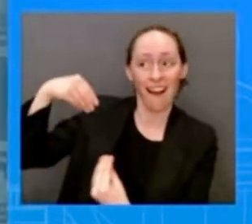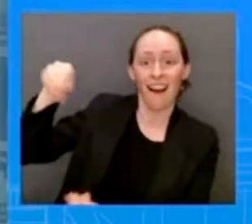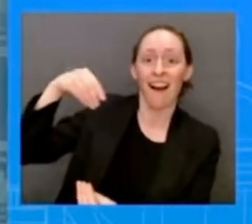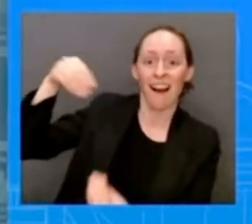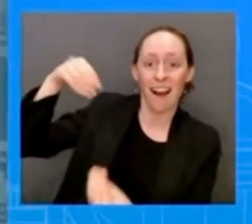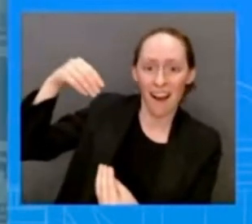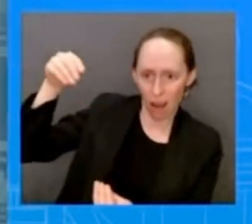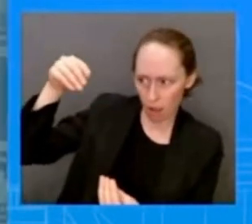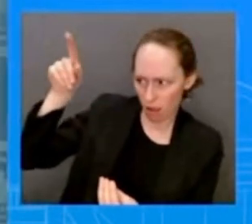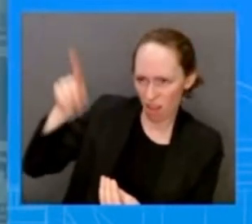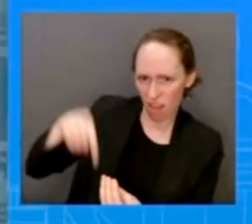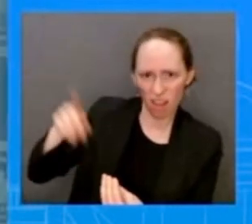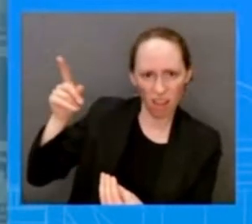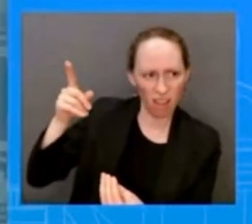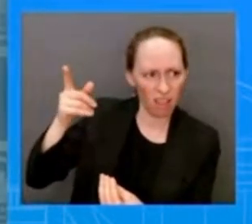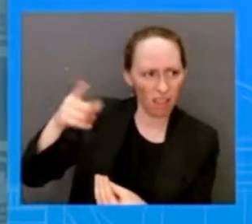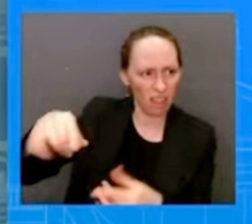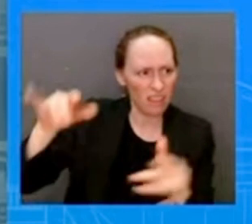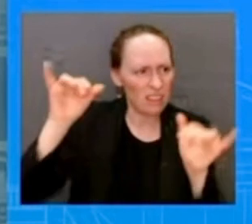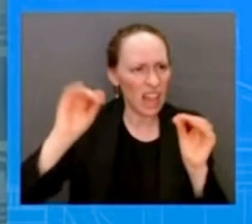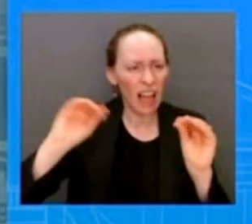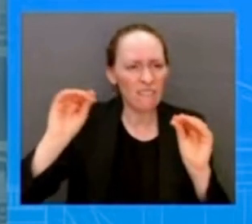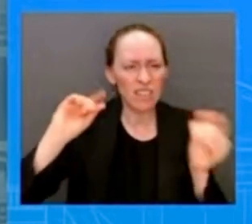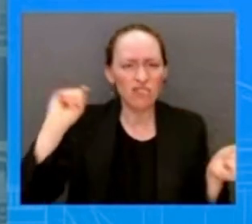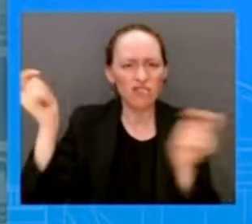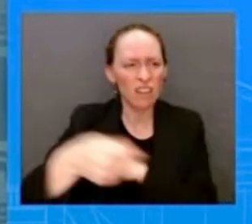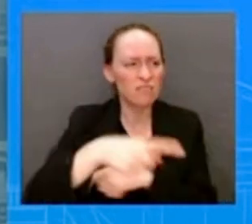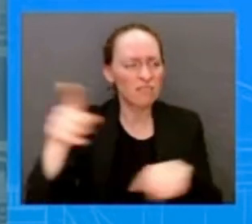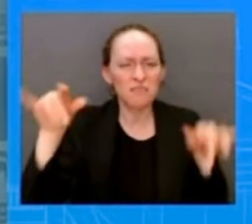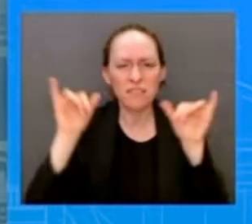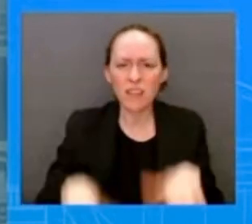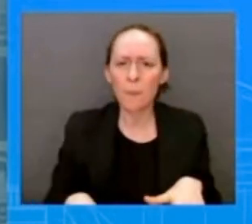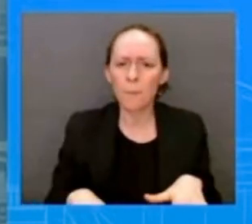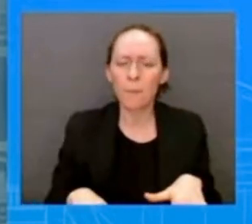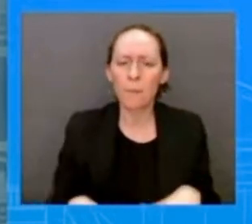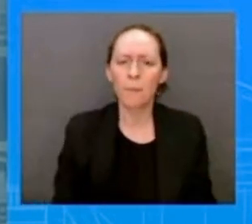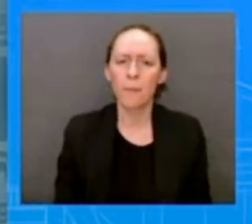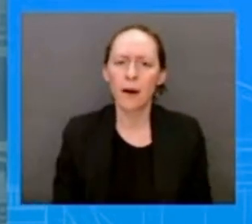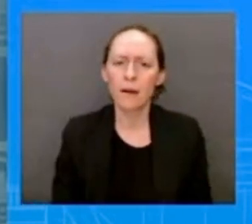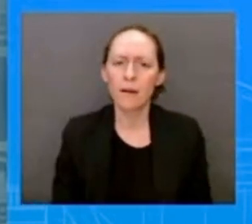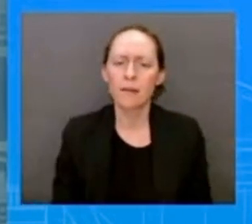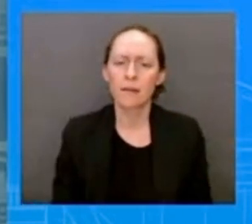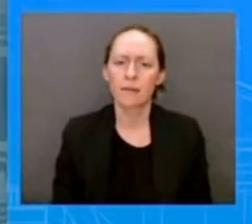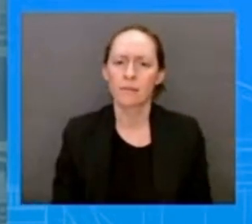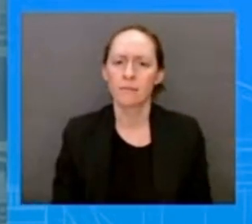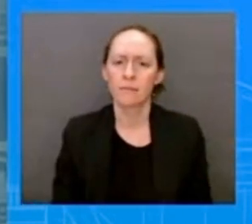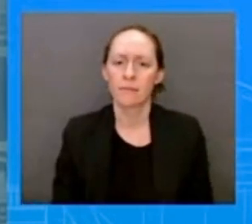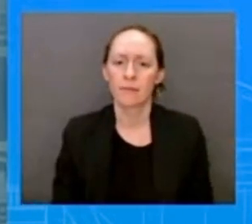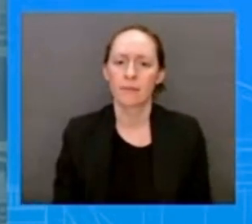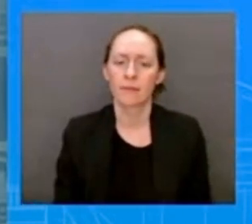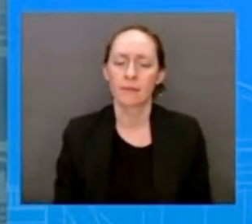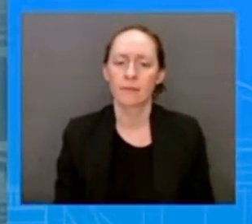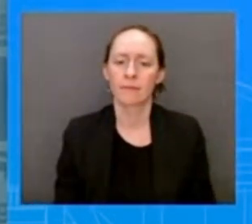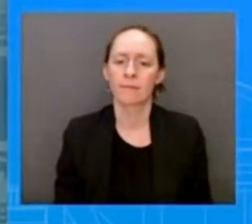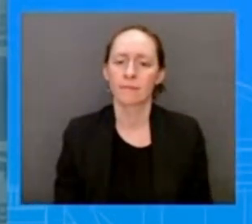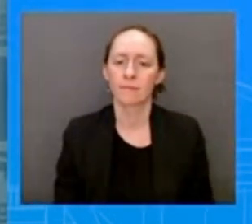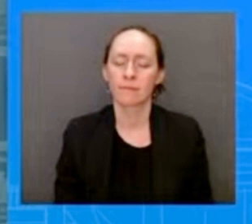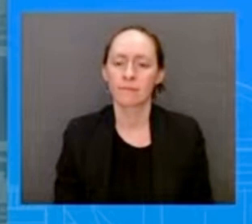second. While Congress was not able to deliver on the Policing Act, as you know, that was